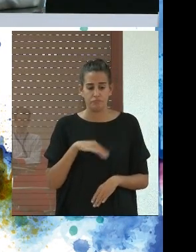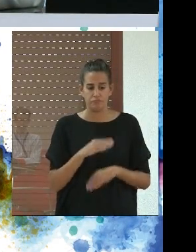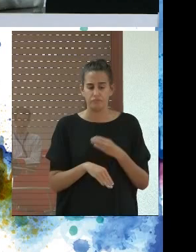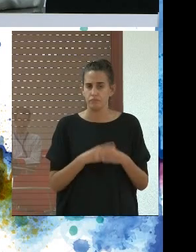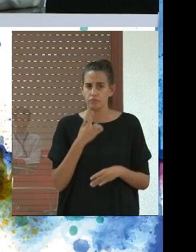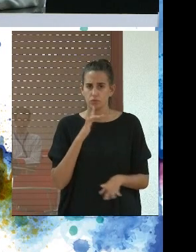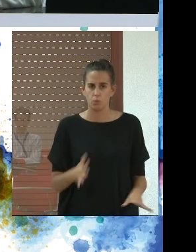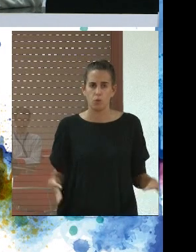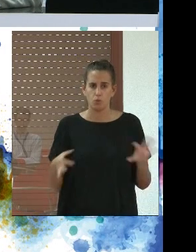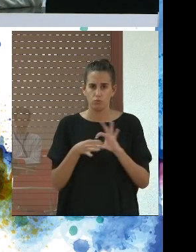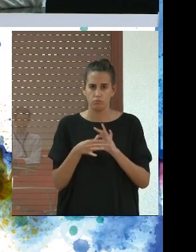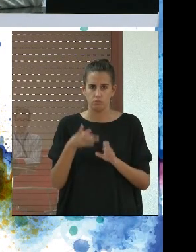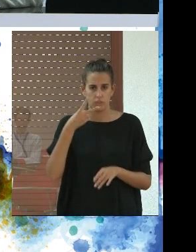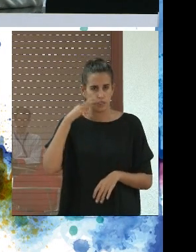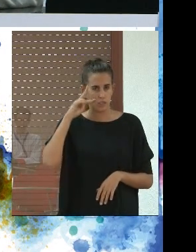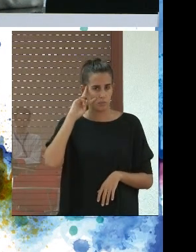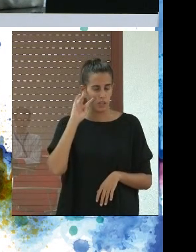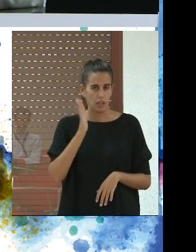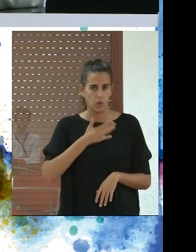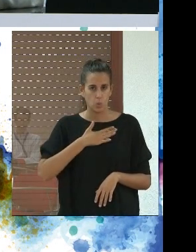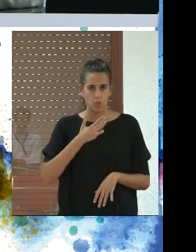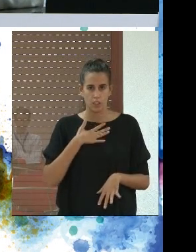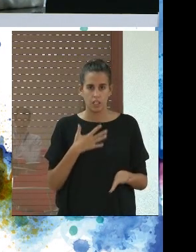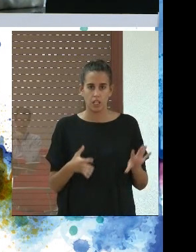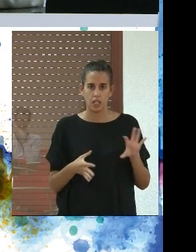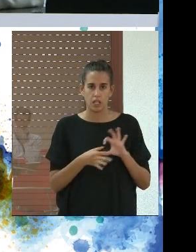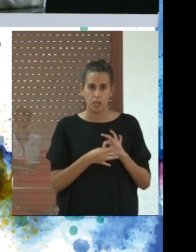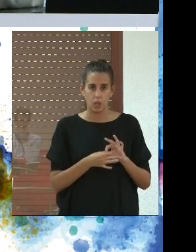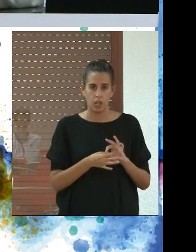Otherwise, we're suffering the problem of visual fatigue.